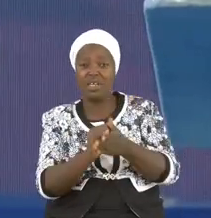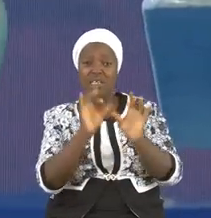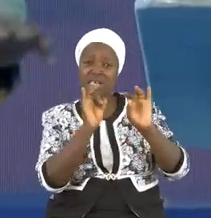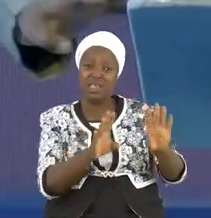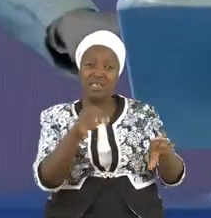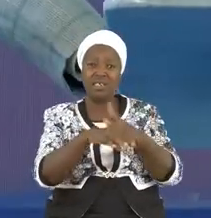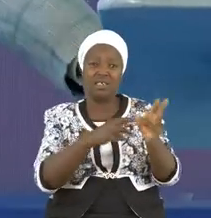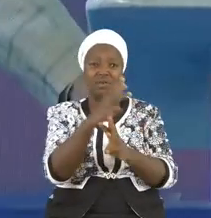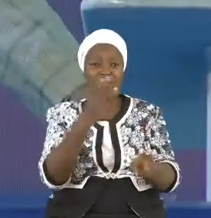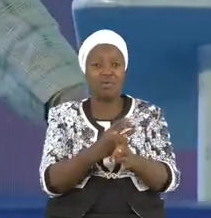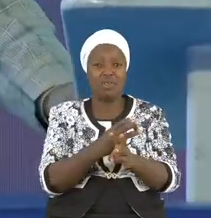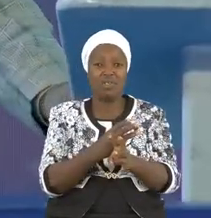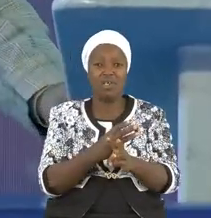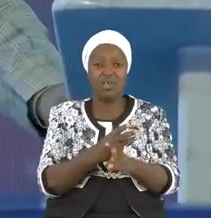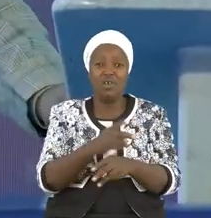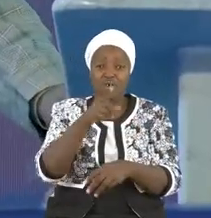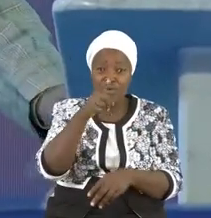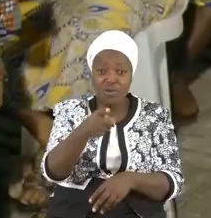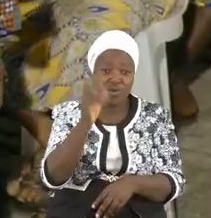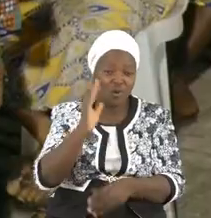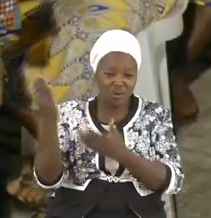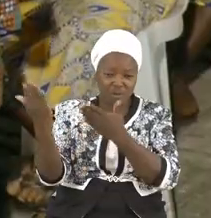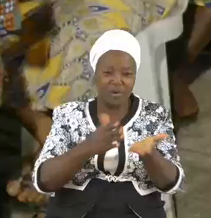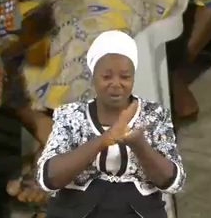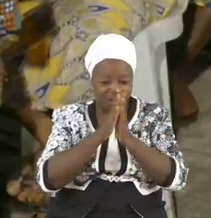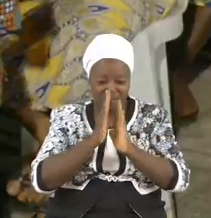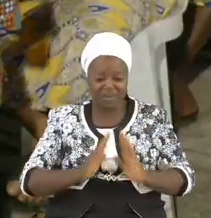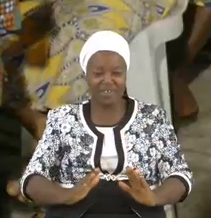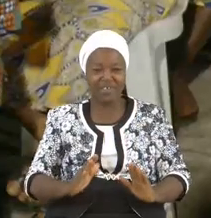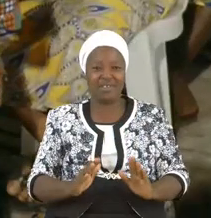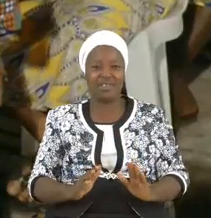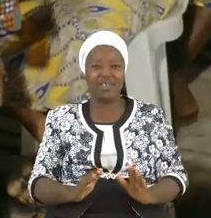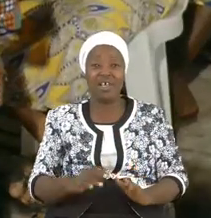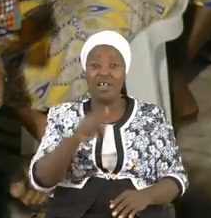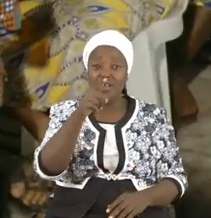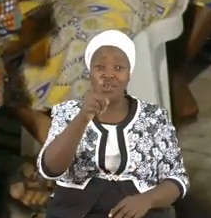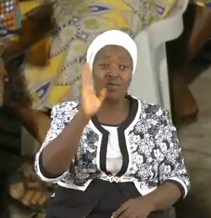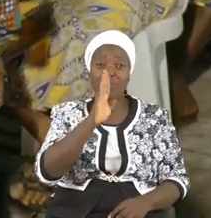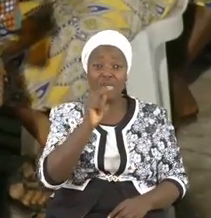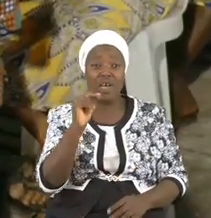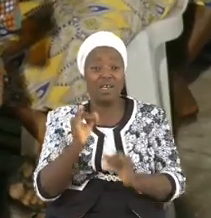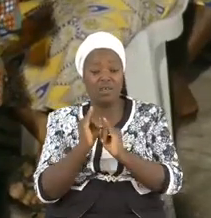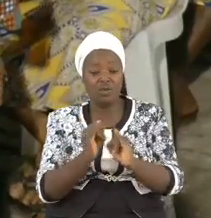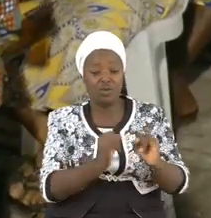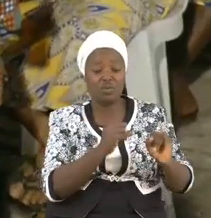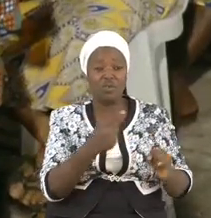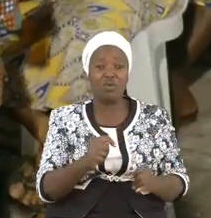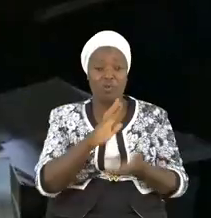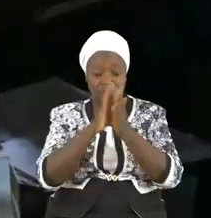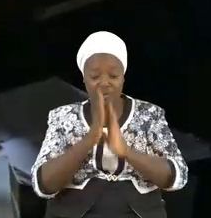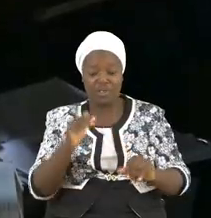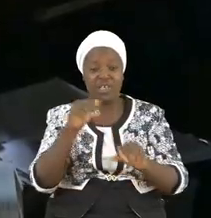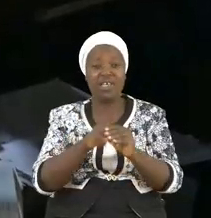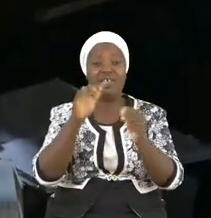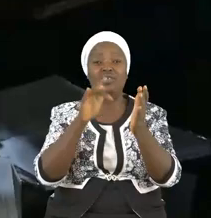world. You will bring peace. You will be an instrument of peace in Jesus'